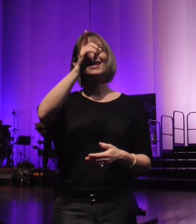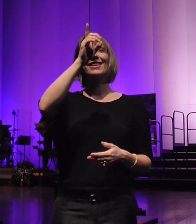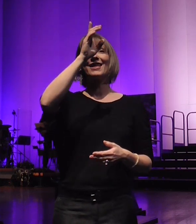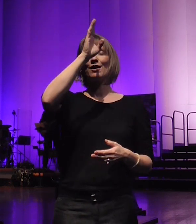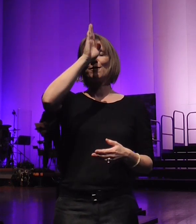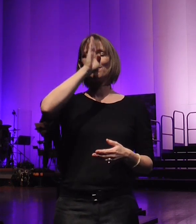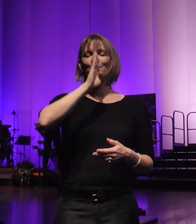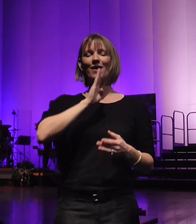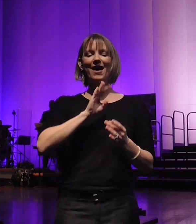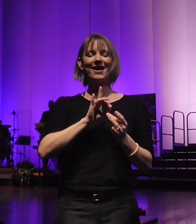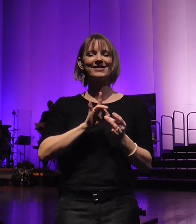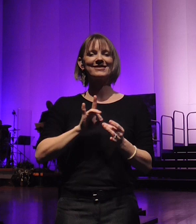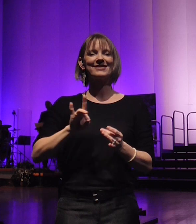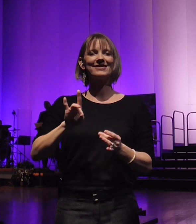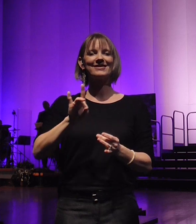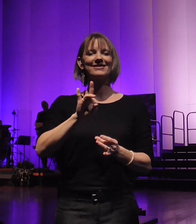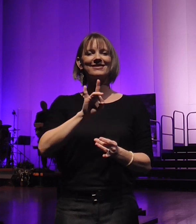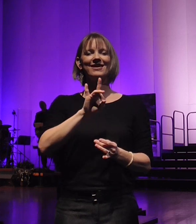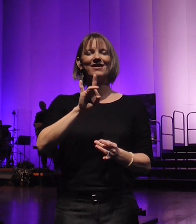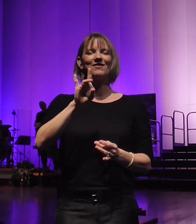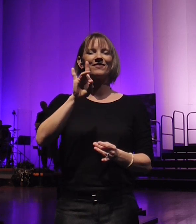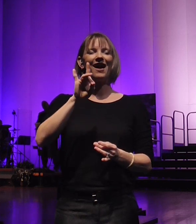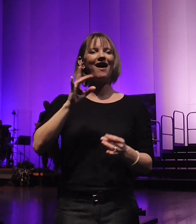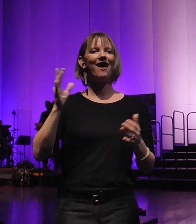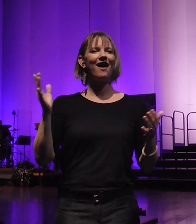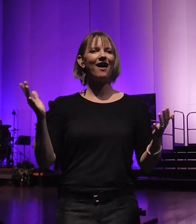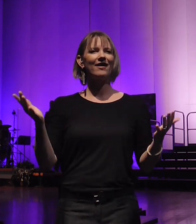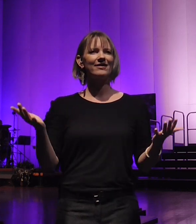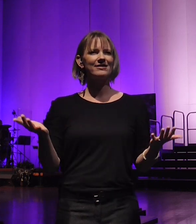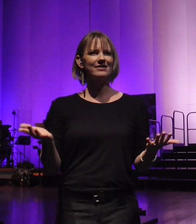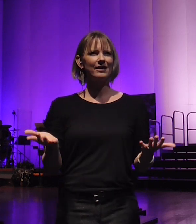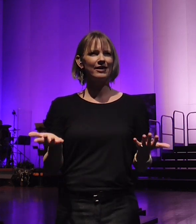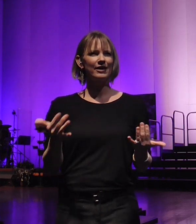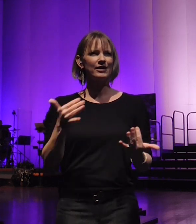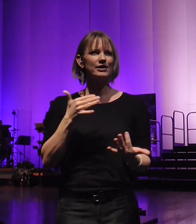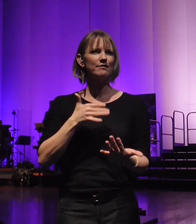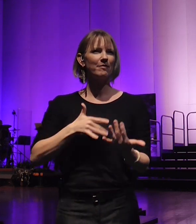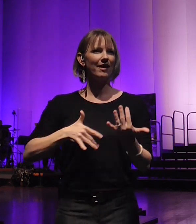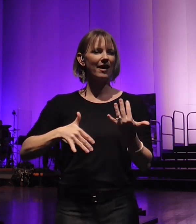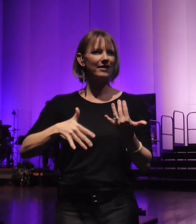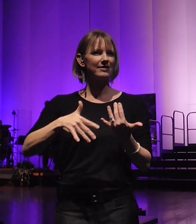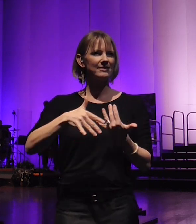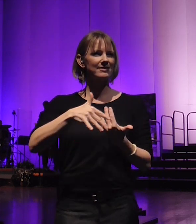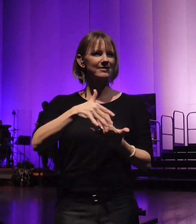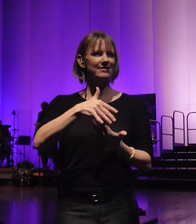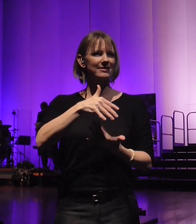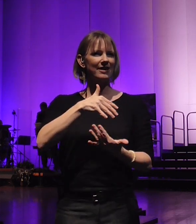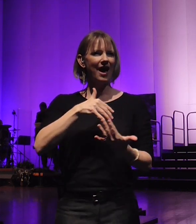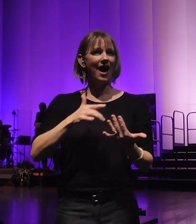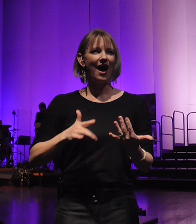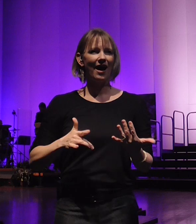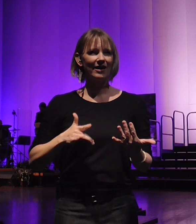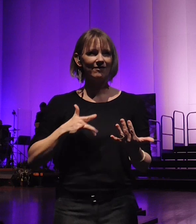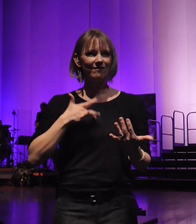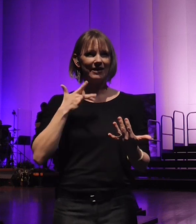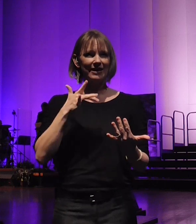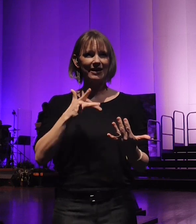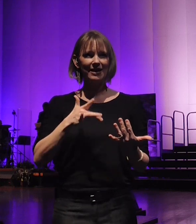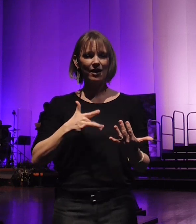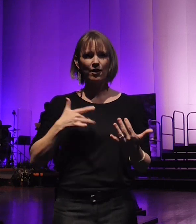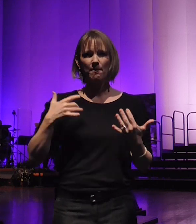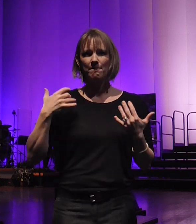Surely the presence of God is in this place. I